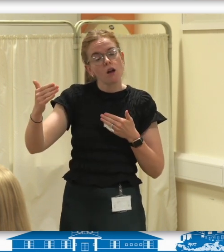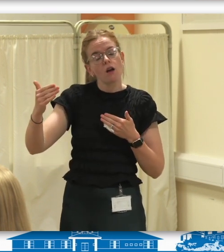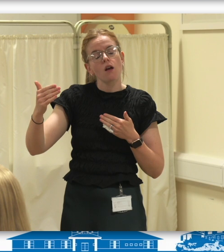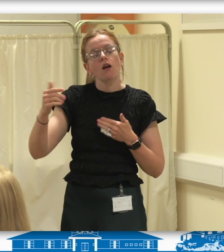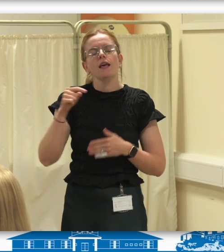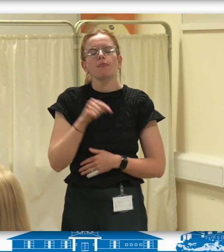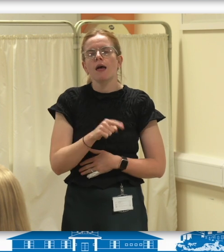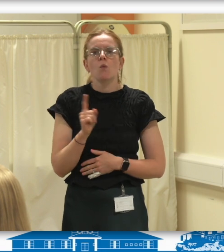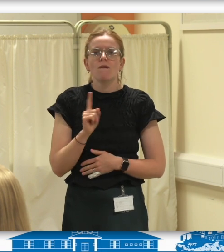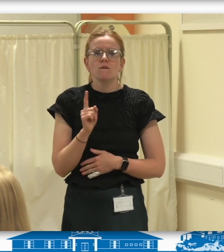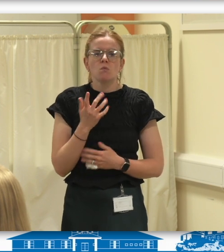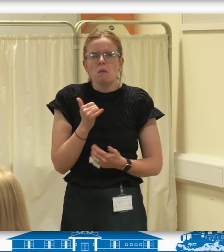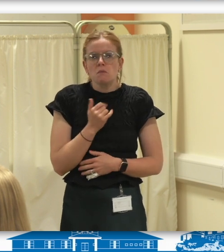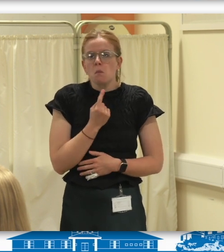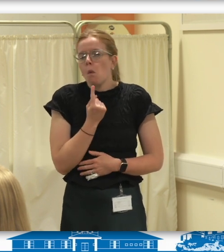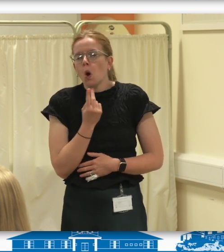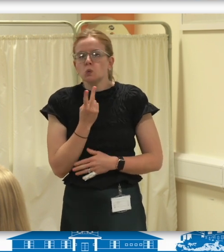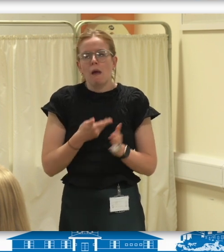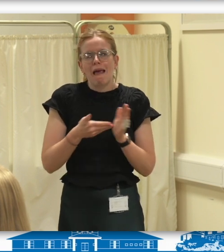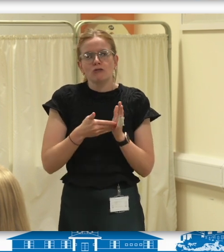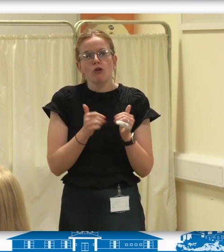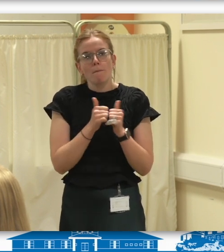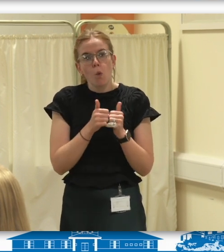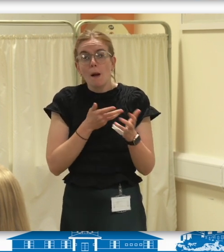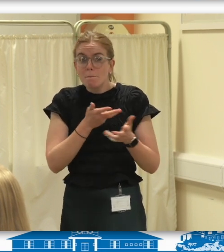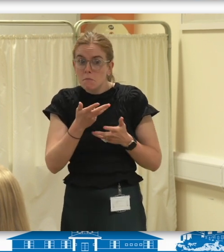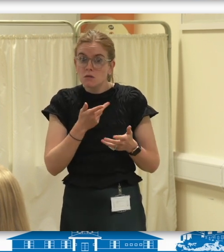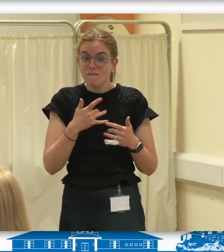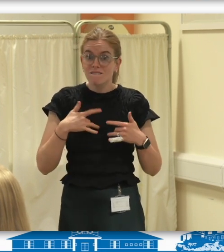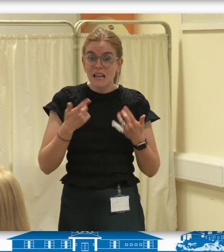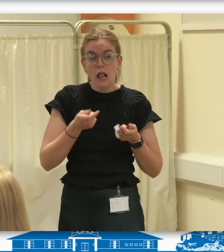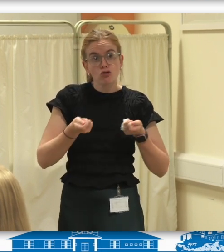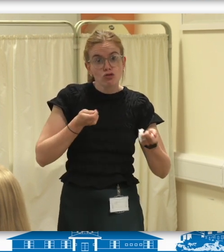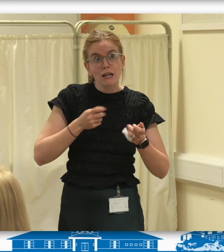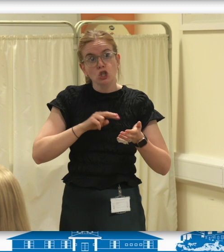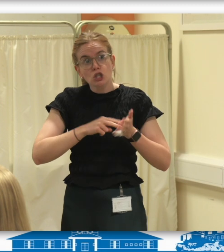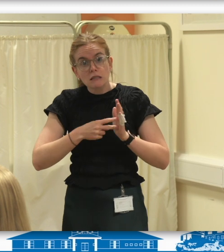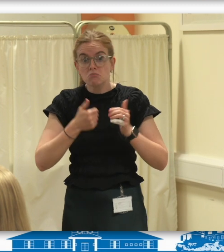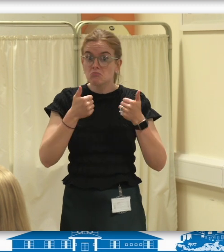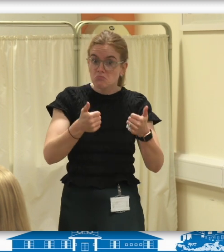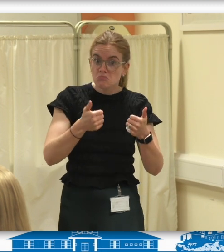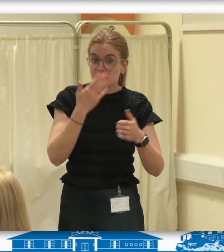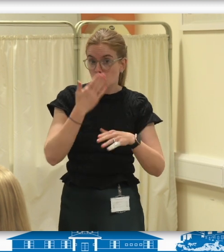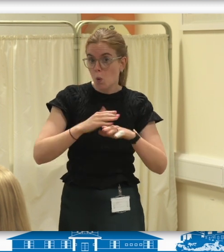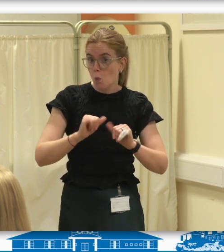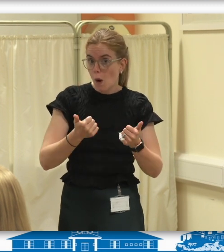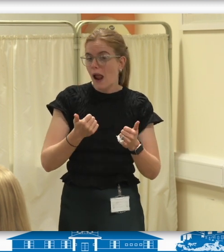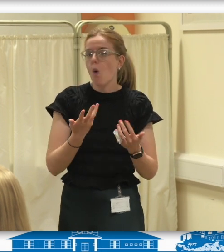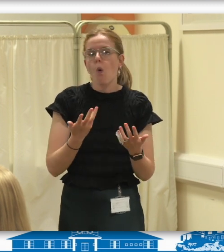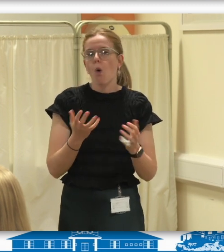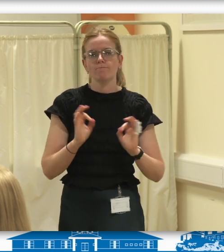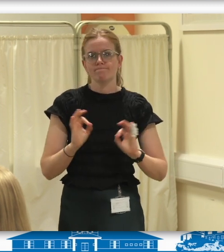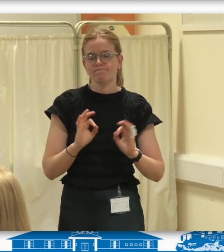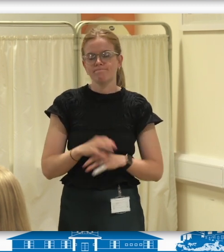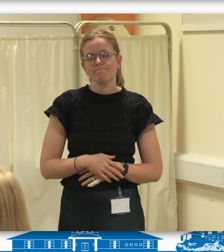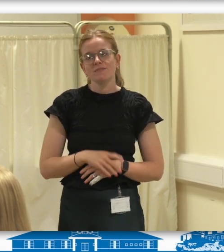for 1 or 2 further appointments just to see how they're managing with their strategies. As Heather said, there's currently no cure, therefore